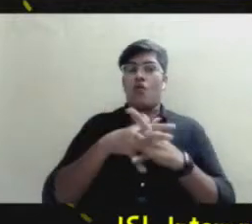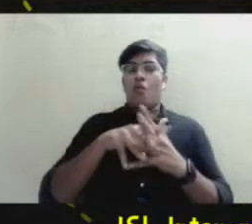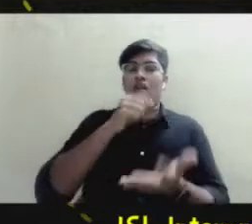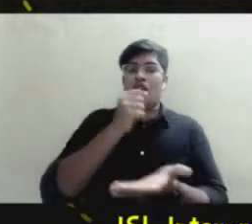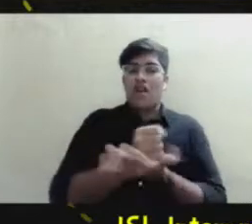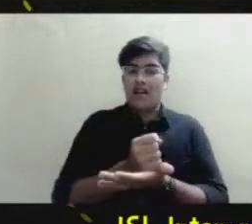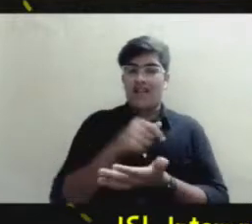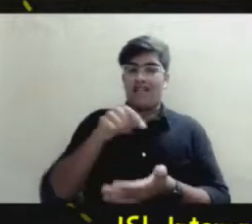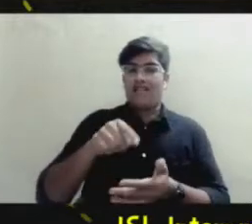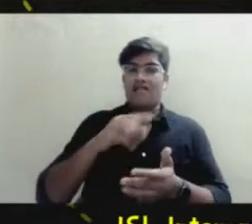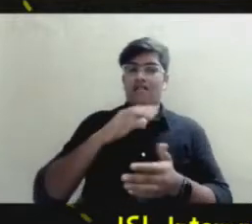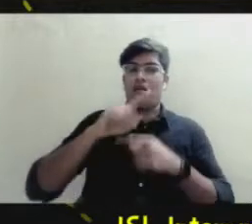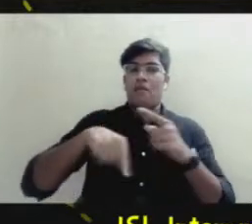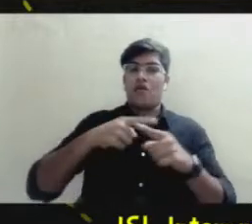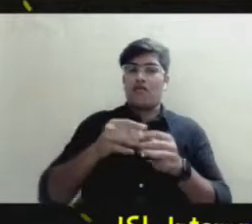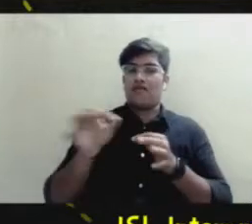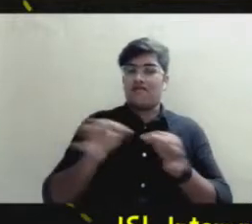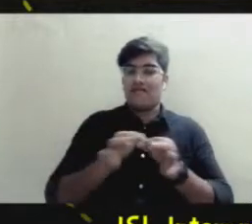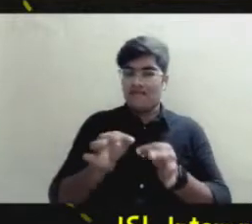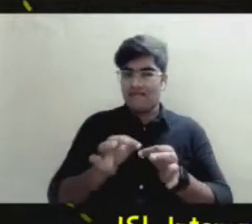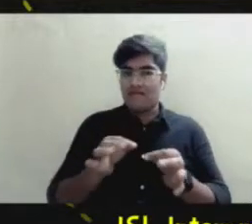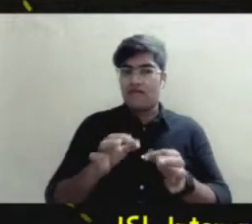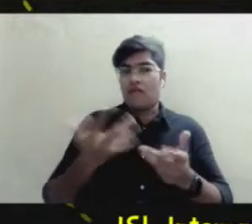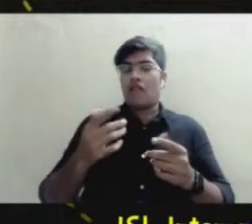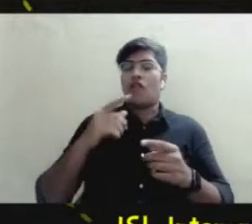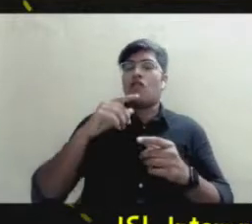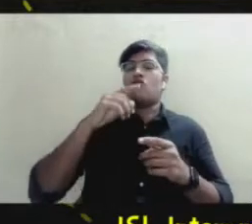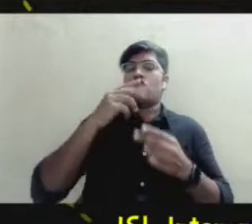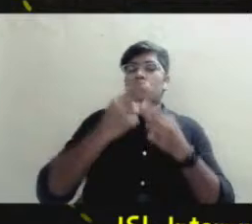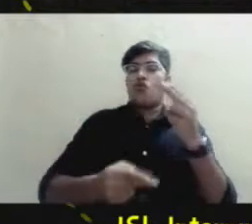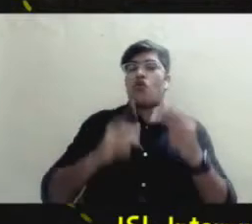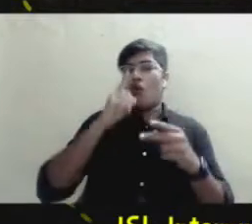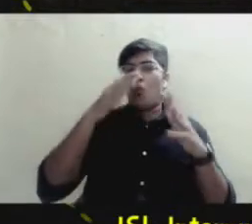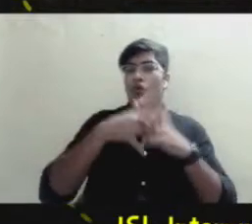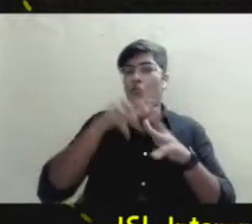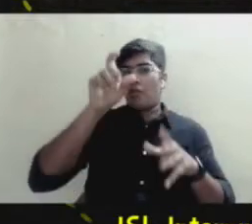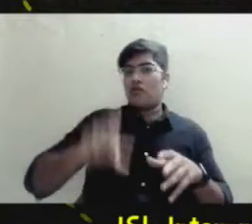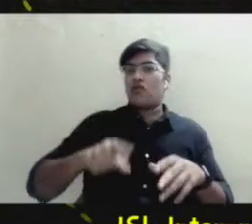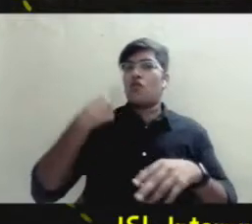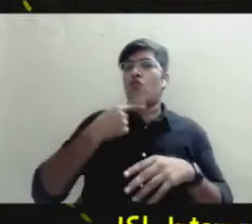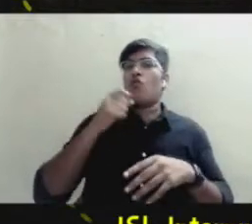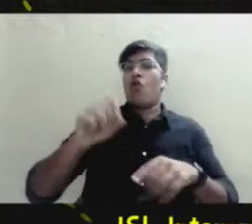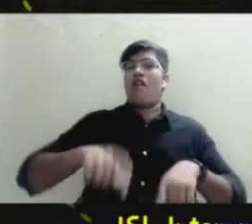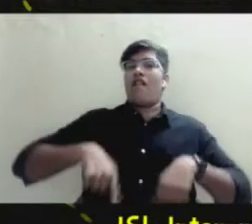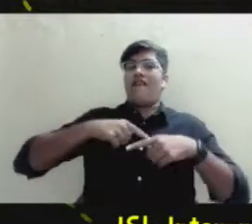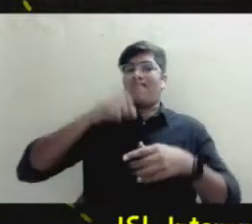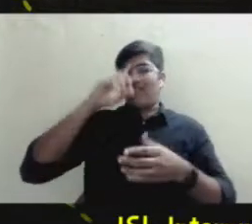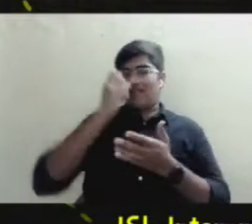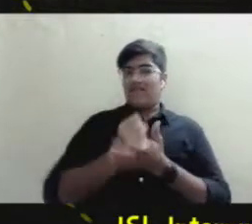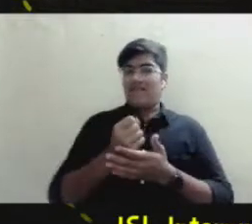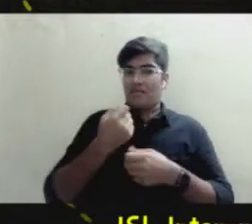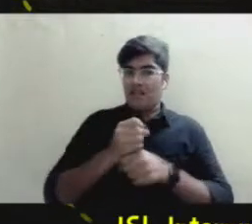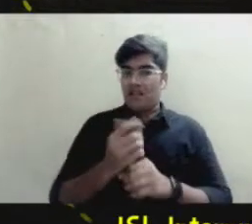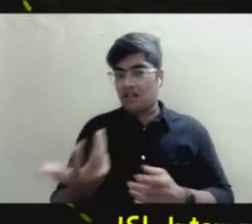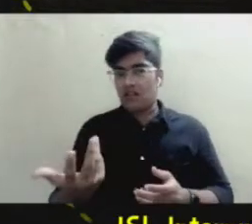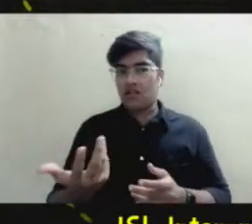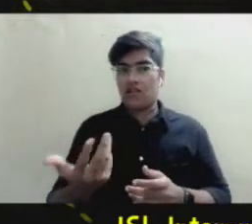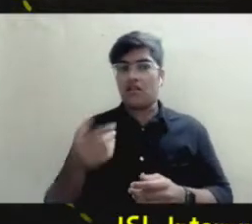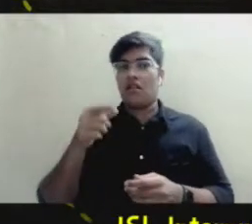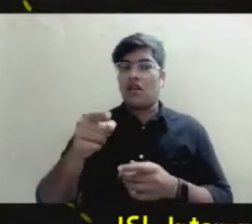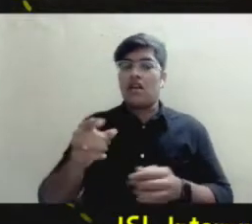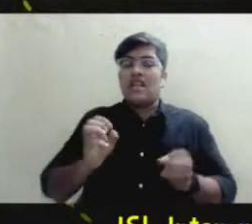way, or the story of a woman who made a life for herself. And it actually, to my mind, inaugurated an entire